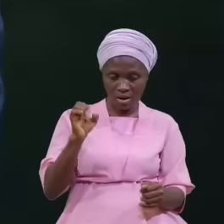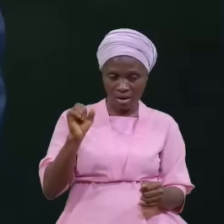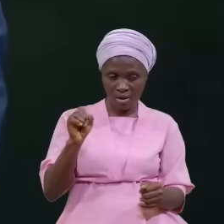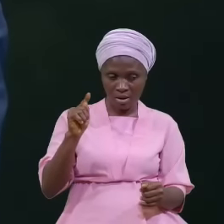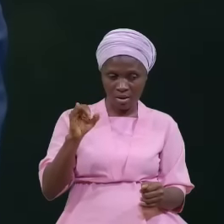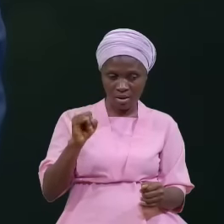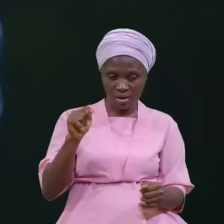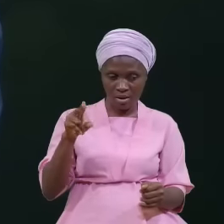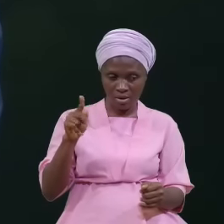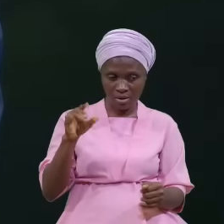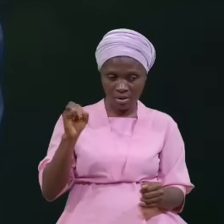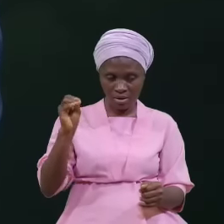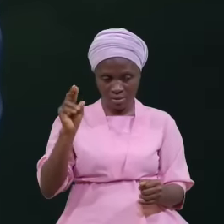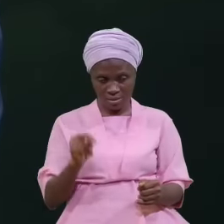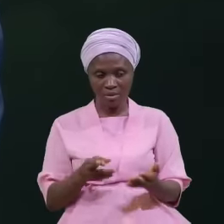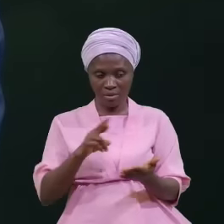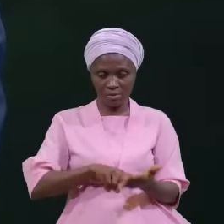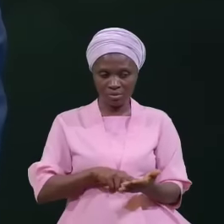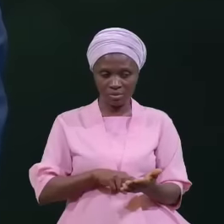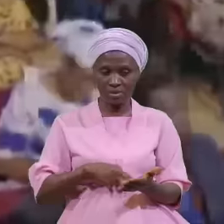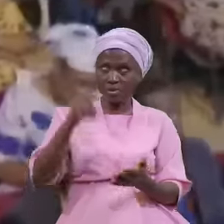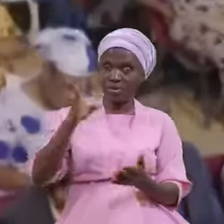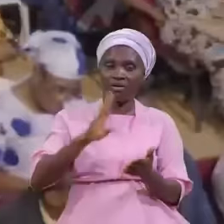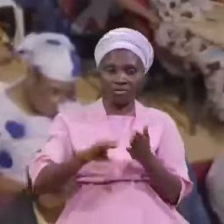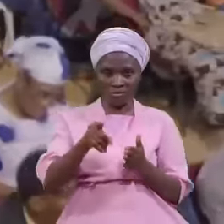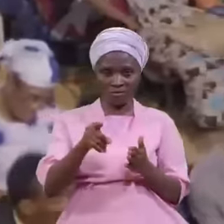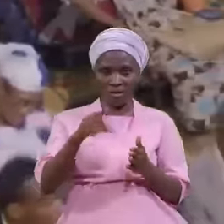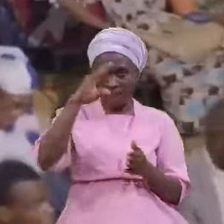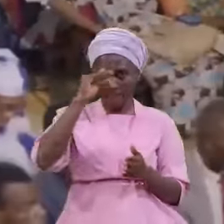man forgives you. Amen. Amen.